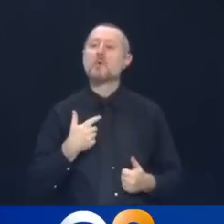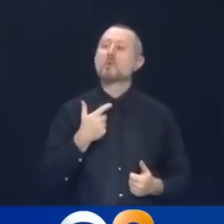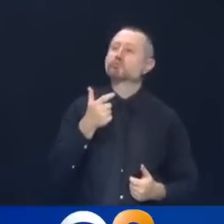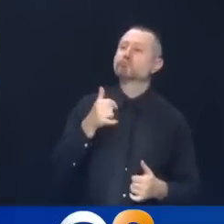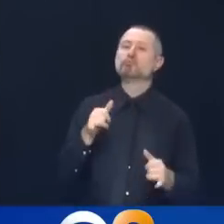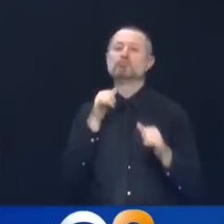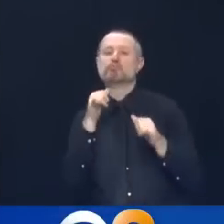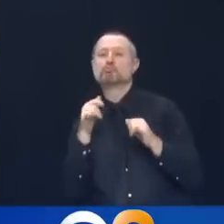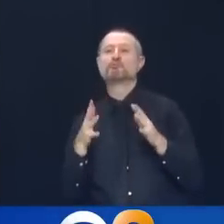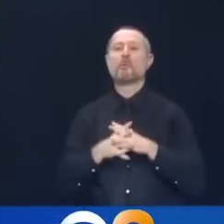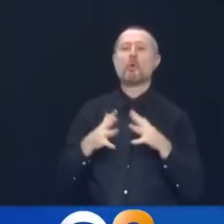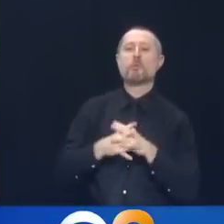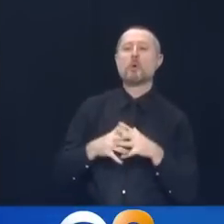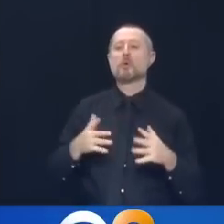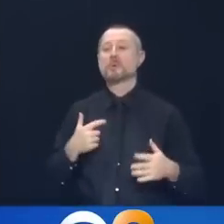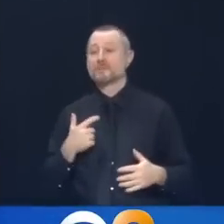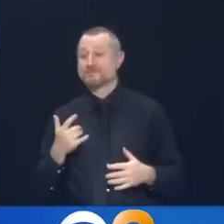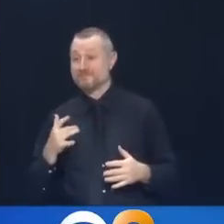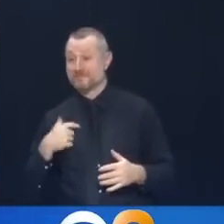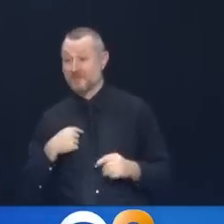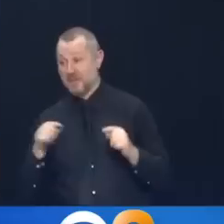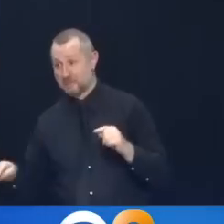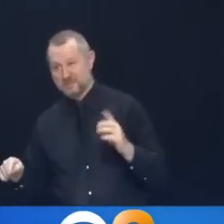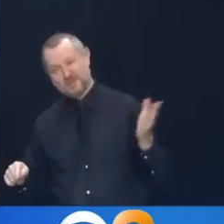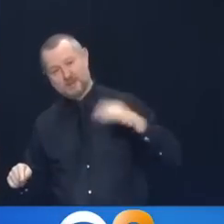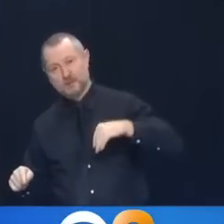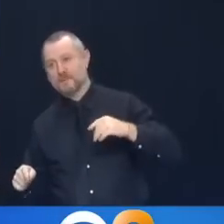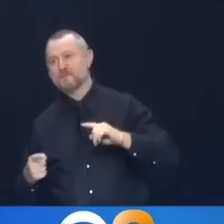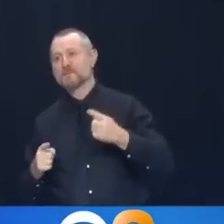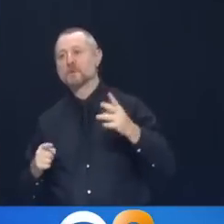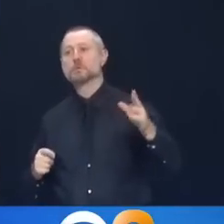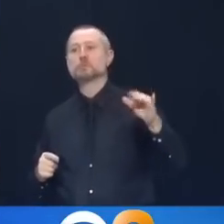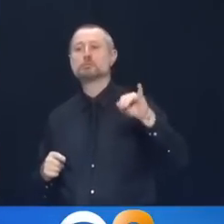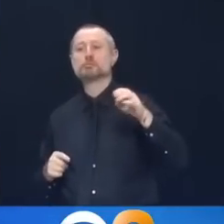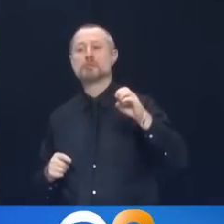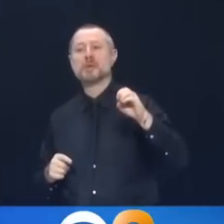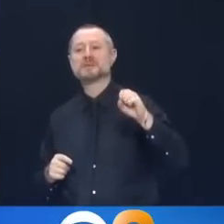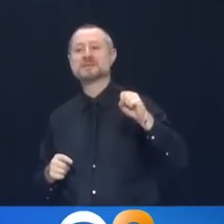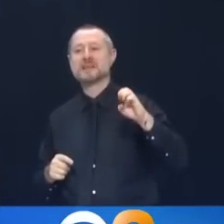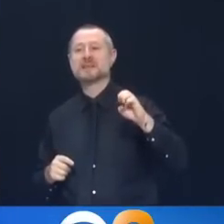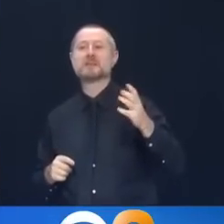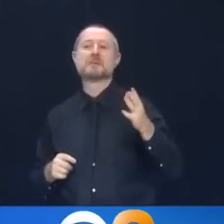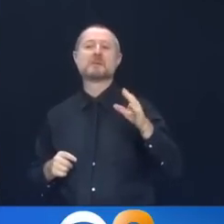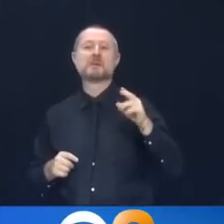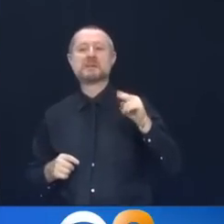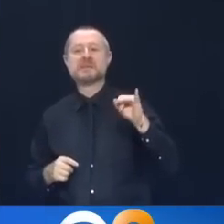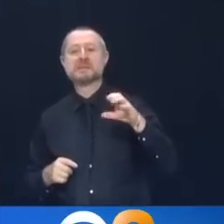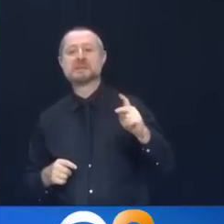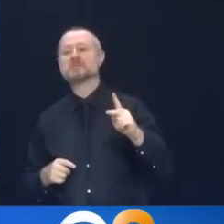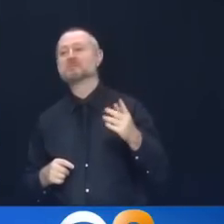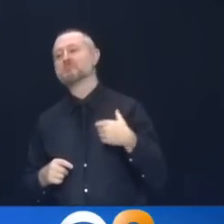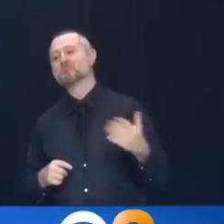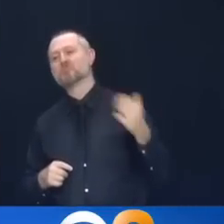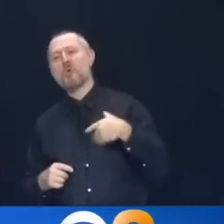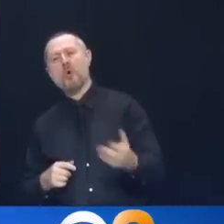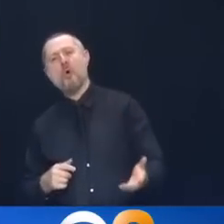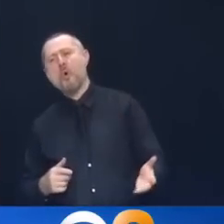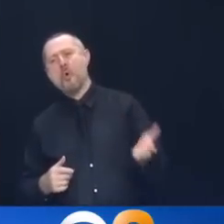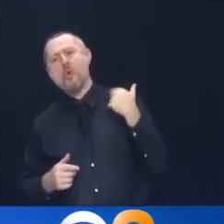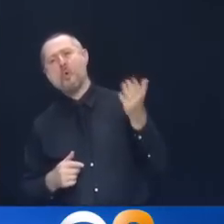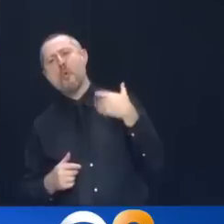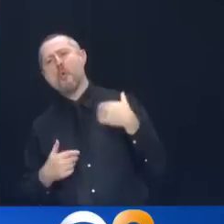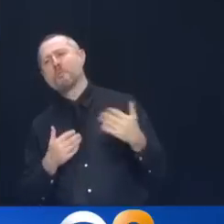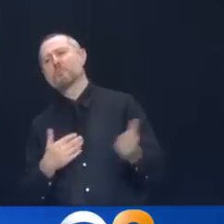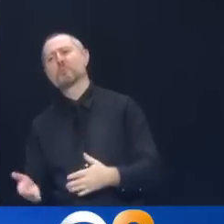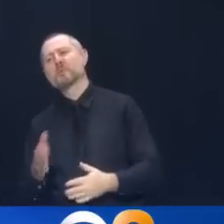going, do you mind if I bring Jesse and Nick? No. Tell them to come, tell them to bring a six-pack. Okay, now we're sitting there